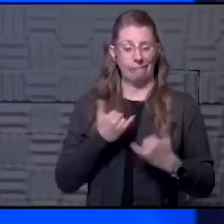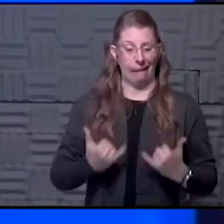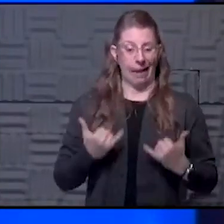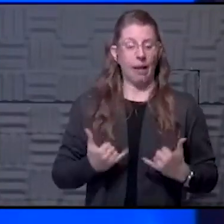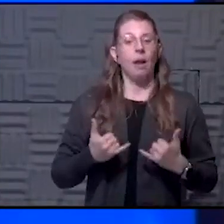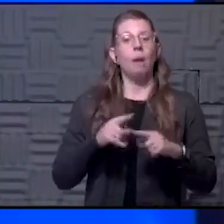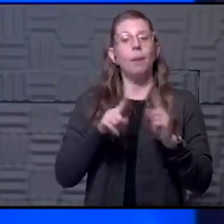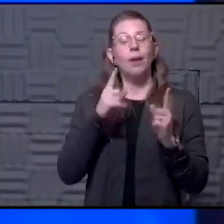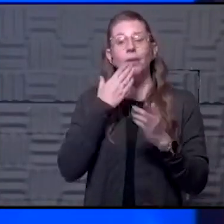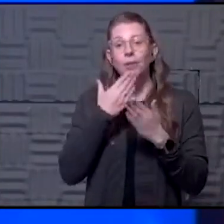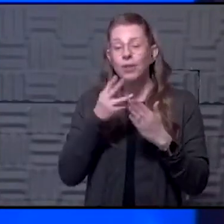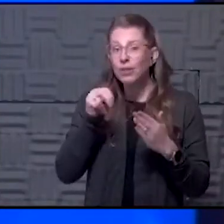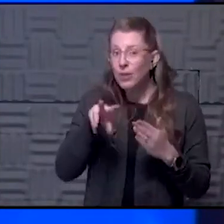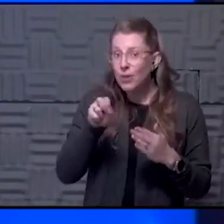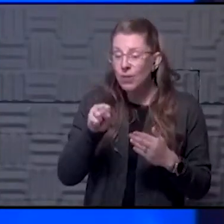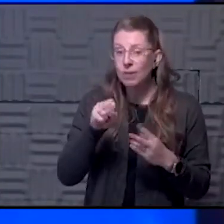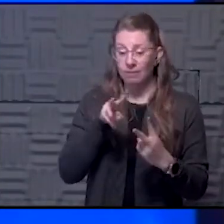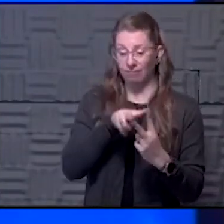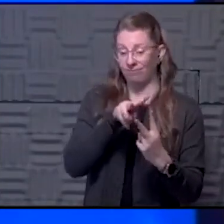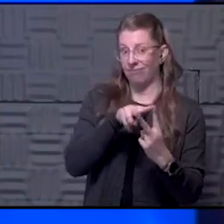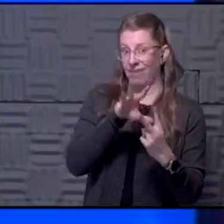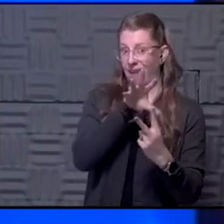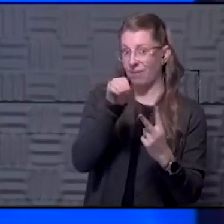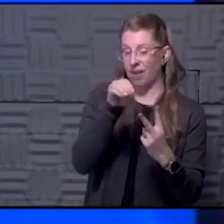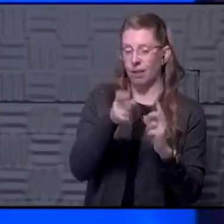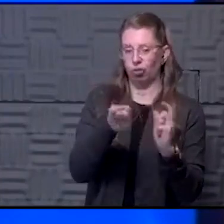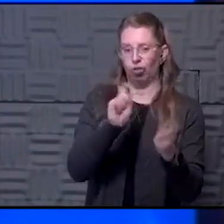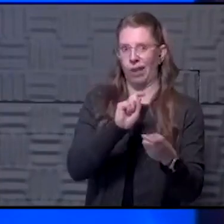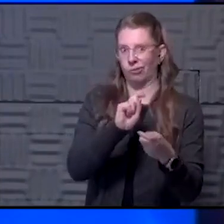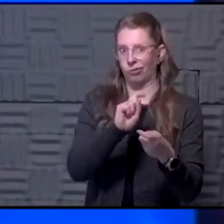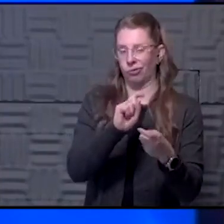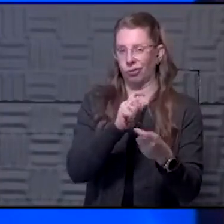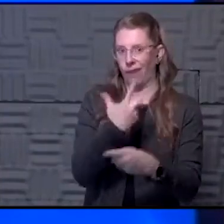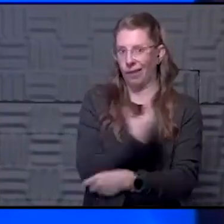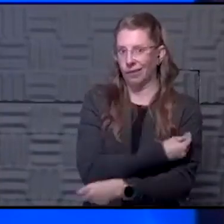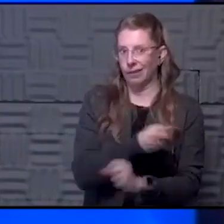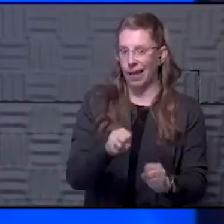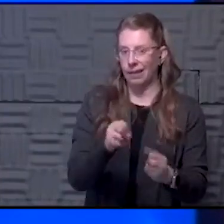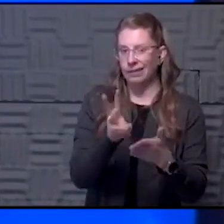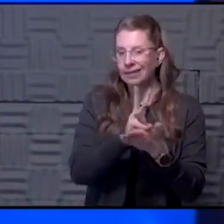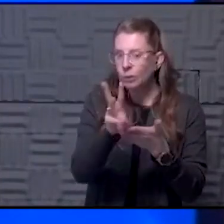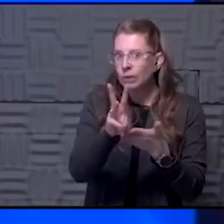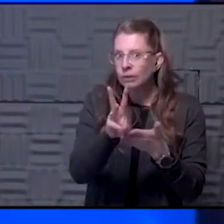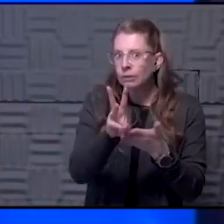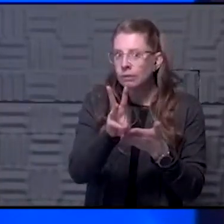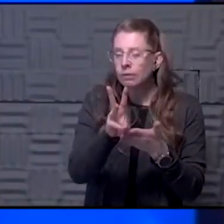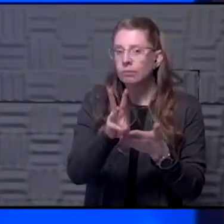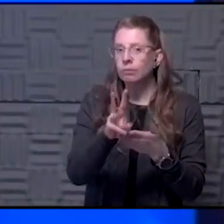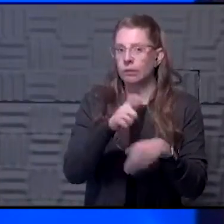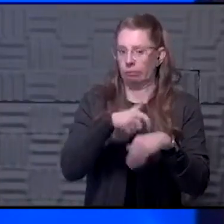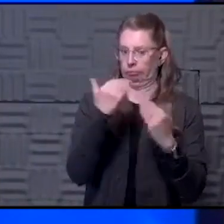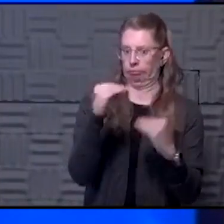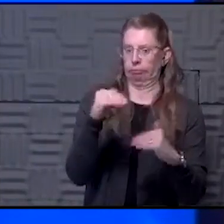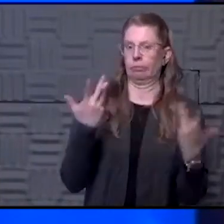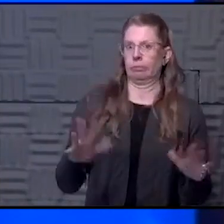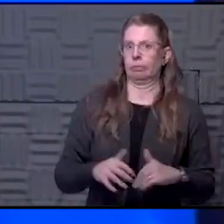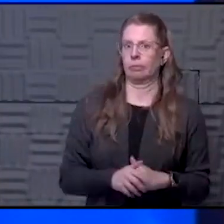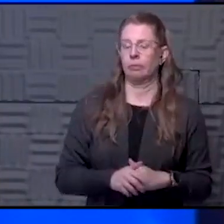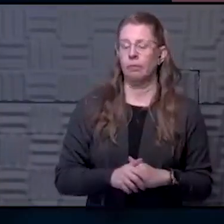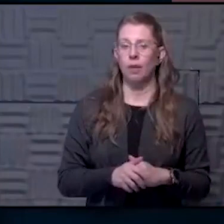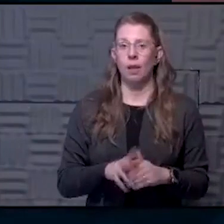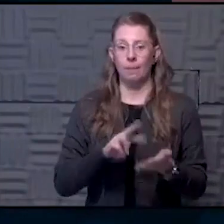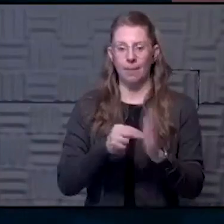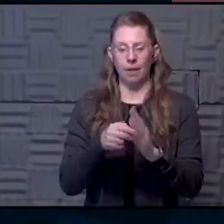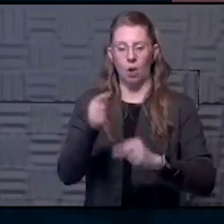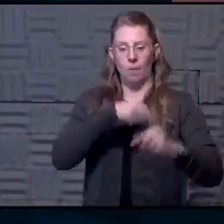the good news about Moderna and Pfizer is they can change their vaccine in 6 weeks. Yeah. Lee, one of the controversies was, do they need to